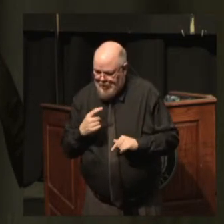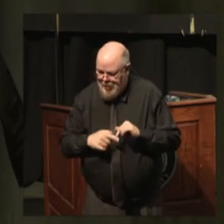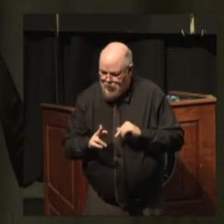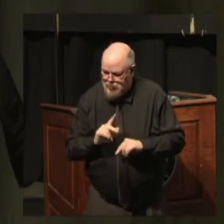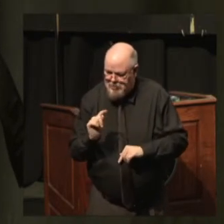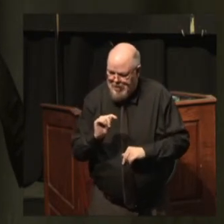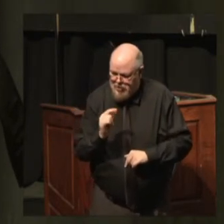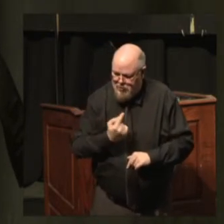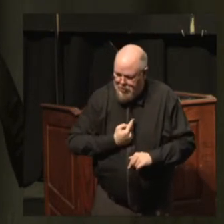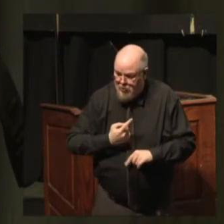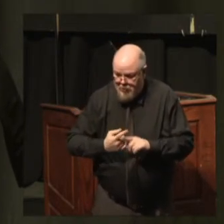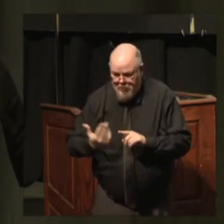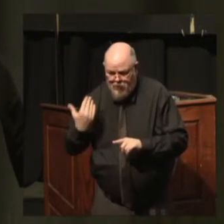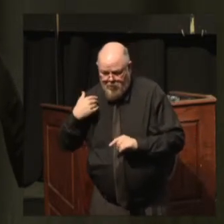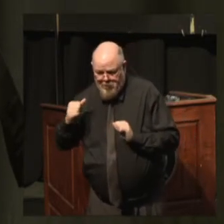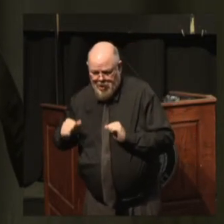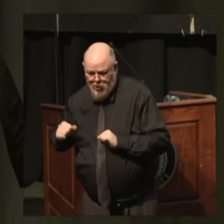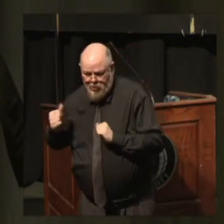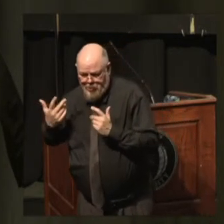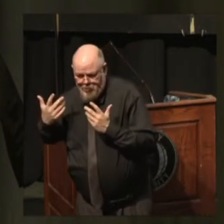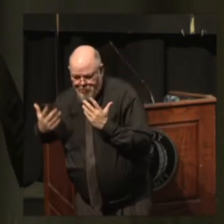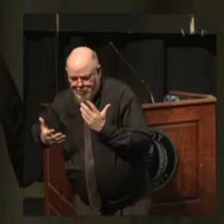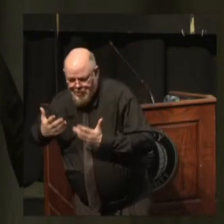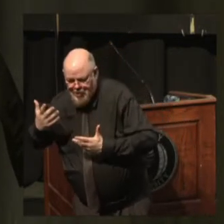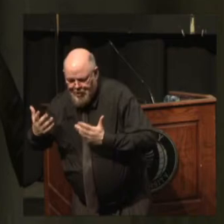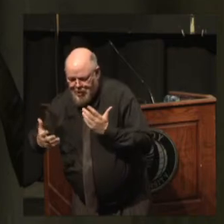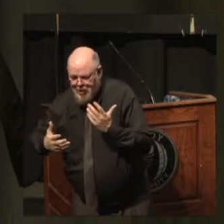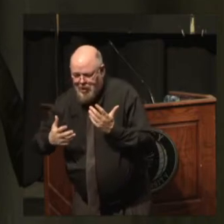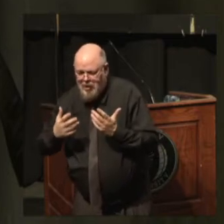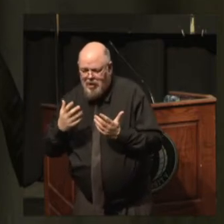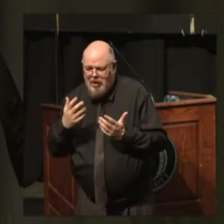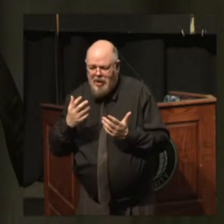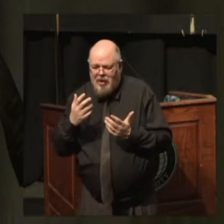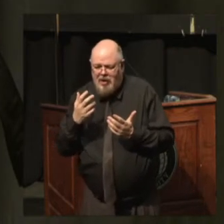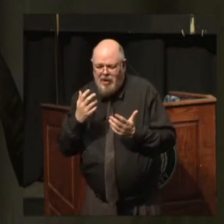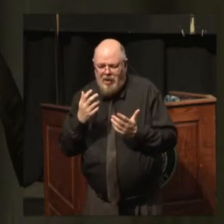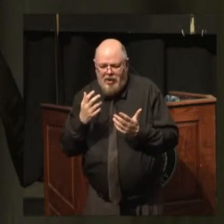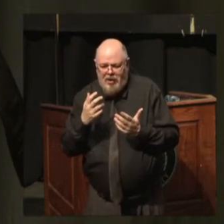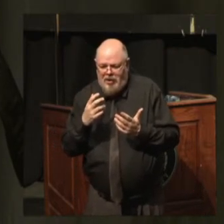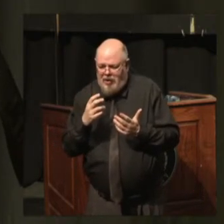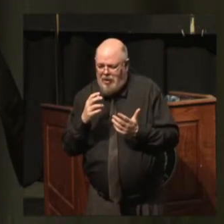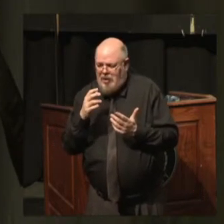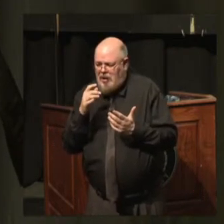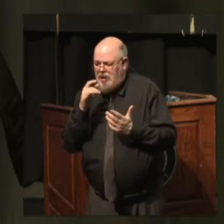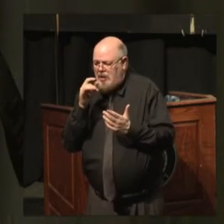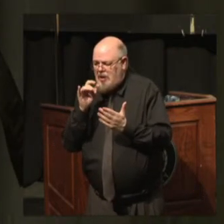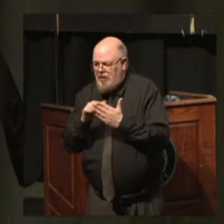climbed up to my stomach, thinking, what if they had given me steroids then? Because here's what else